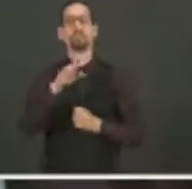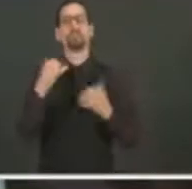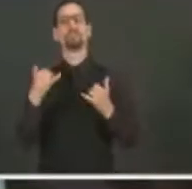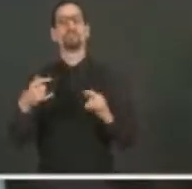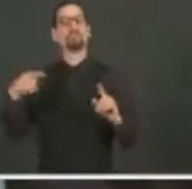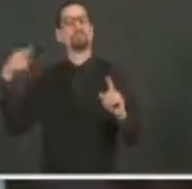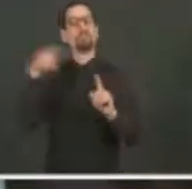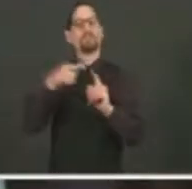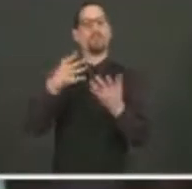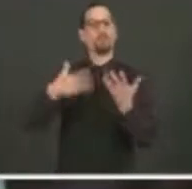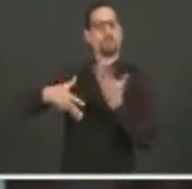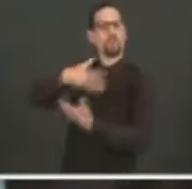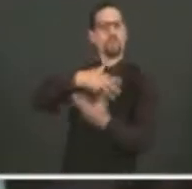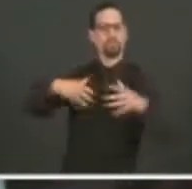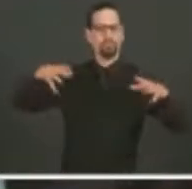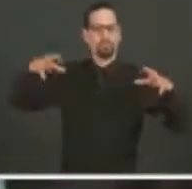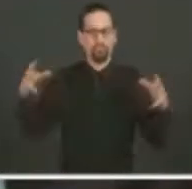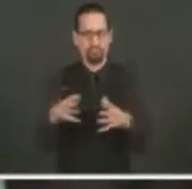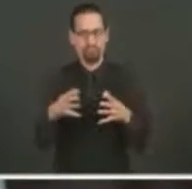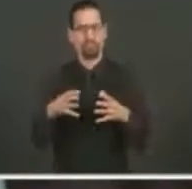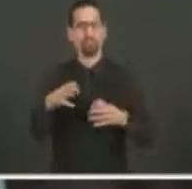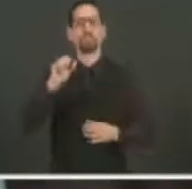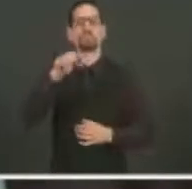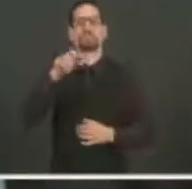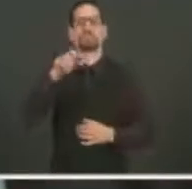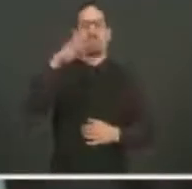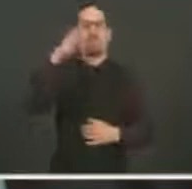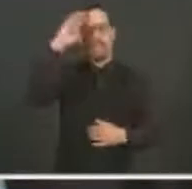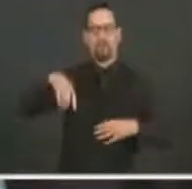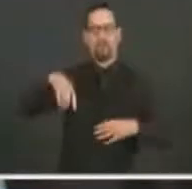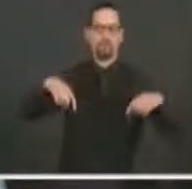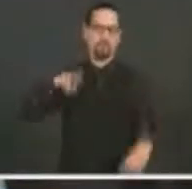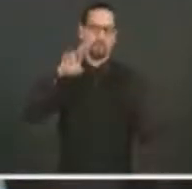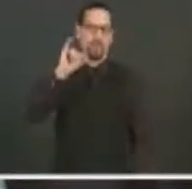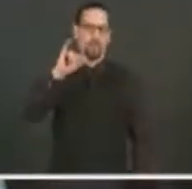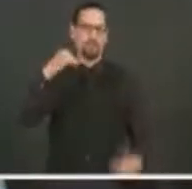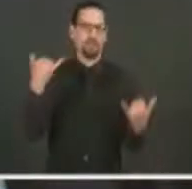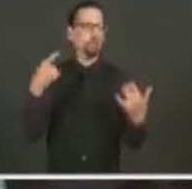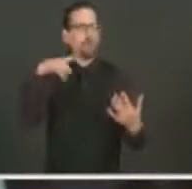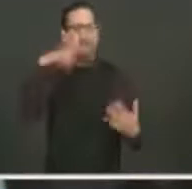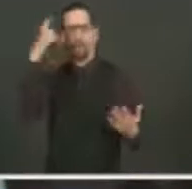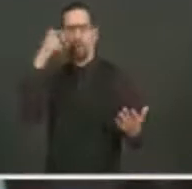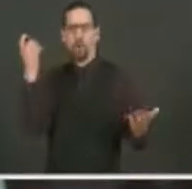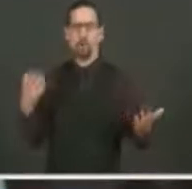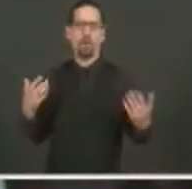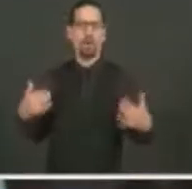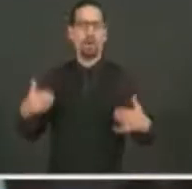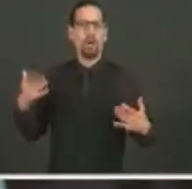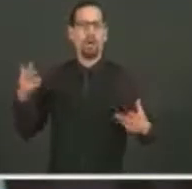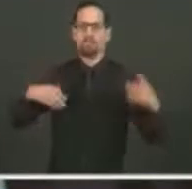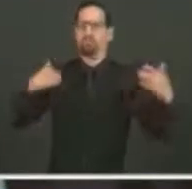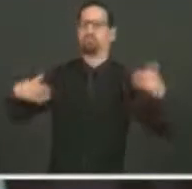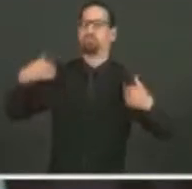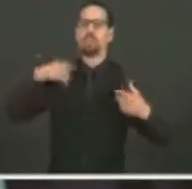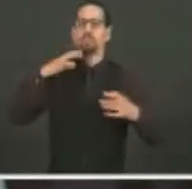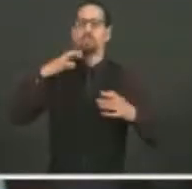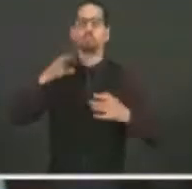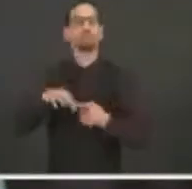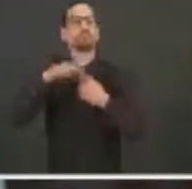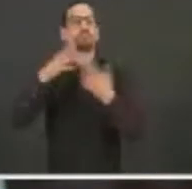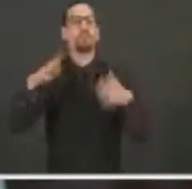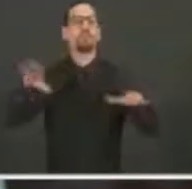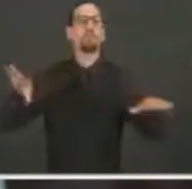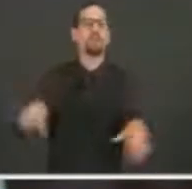say this, because of course it's summer in Rhode Island. We get a lot of questions about weddings. Weddings are once in a lifetime event. They're also a big part of